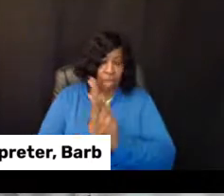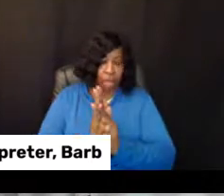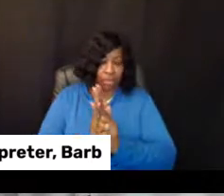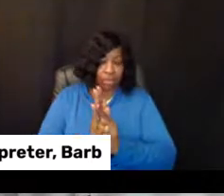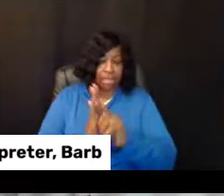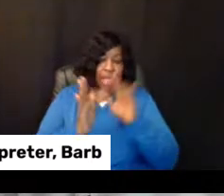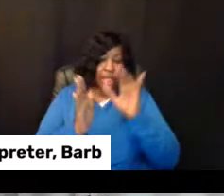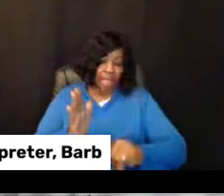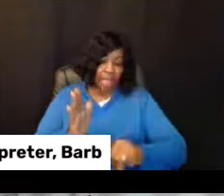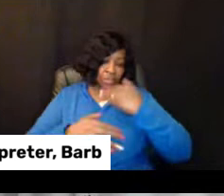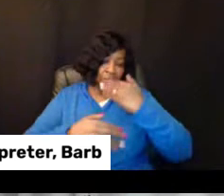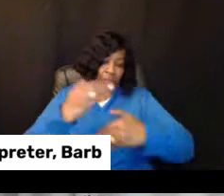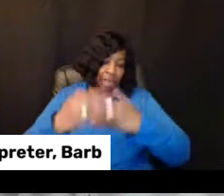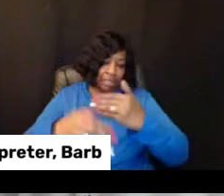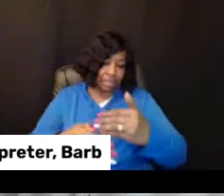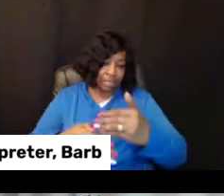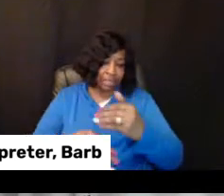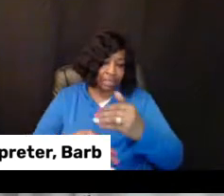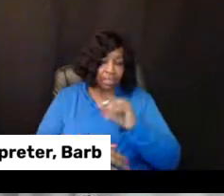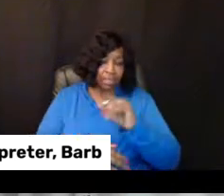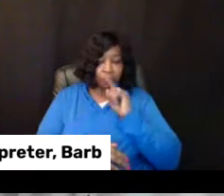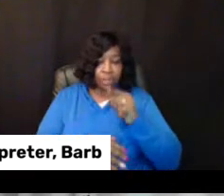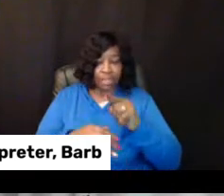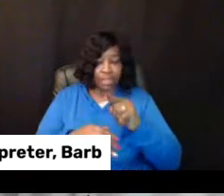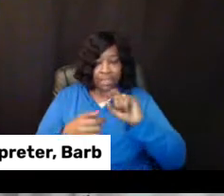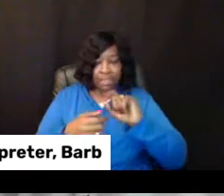the process in a really neat bubble.